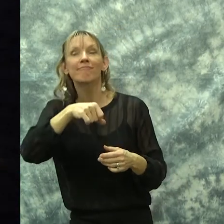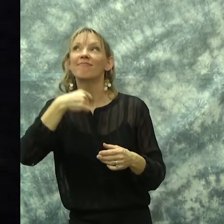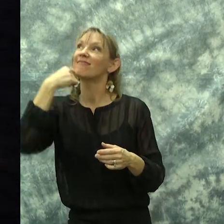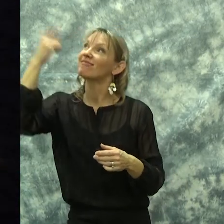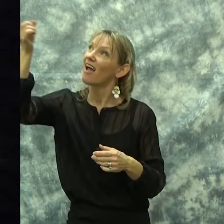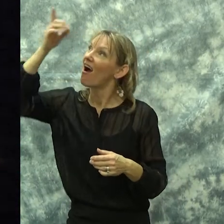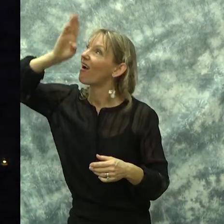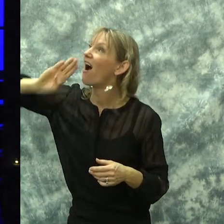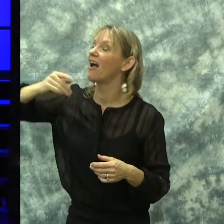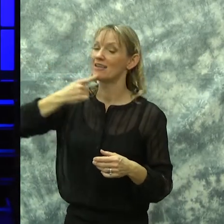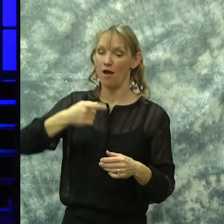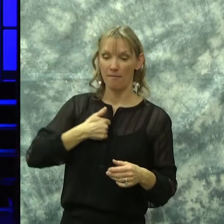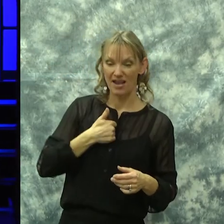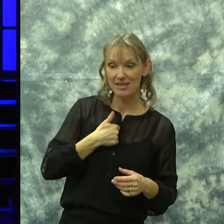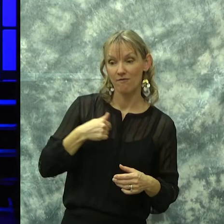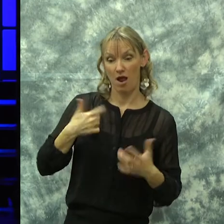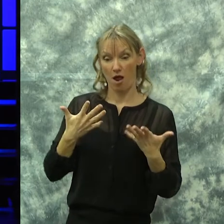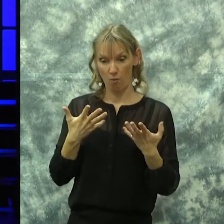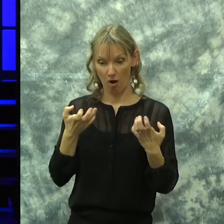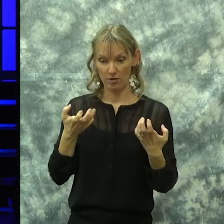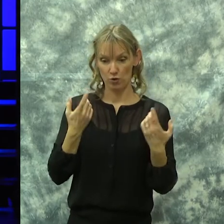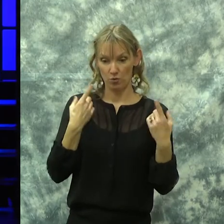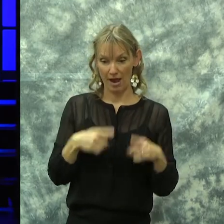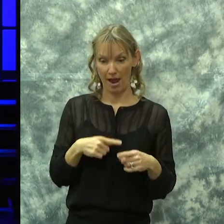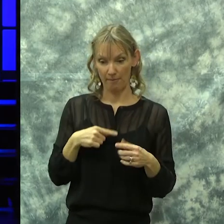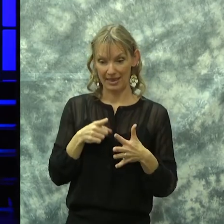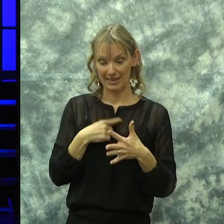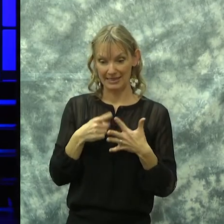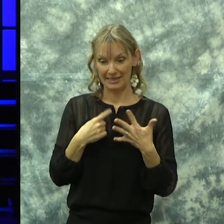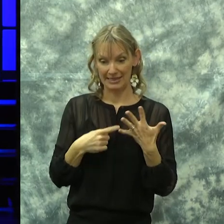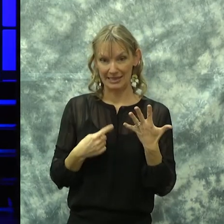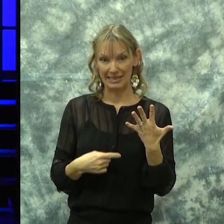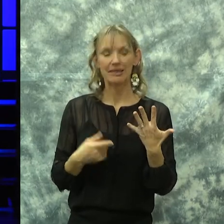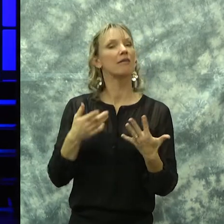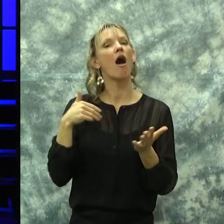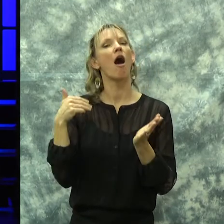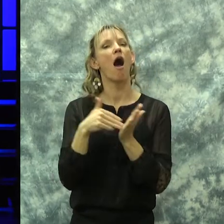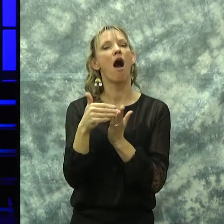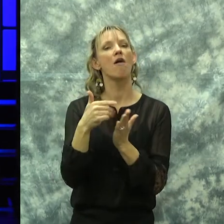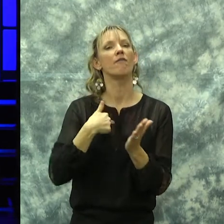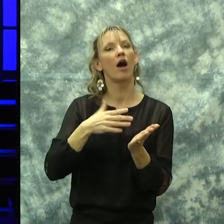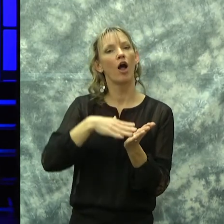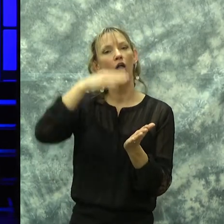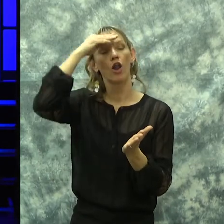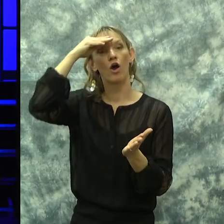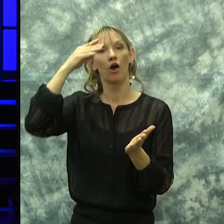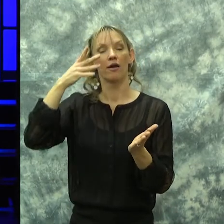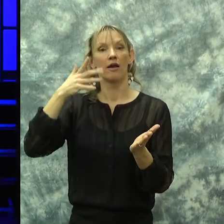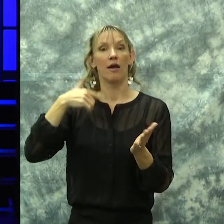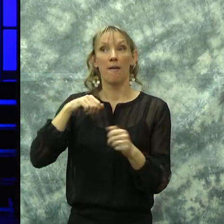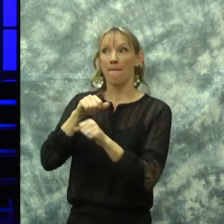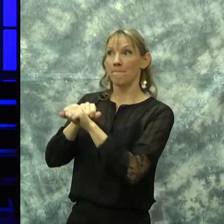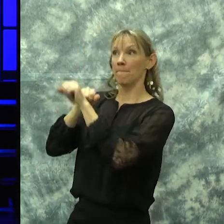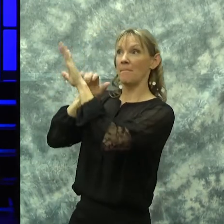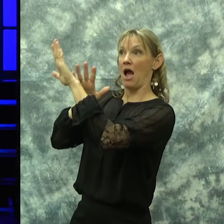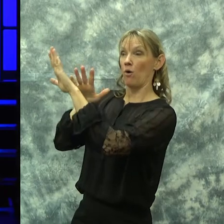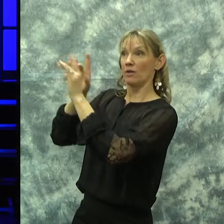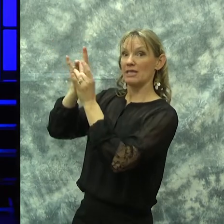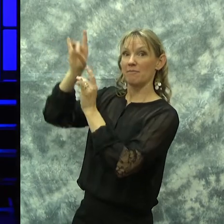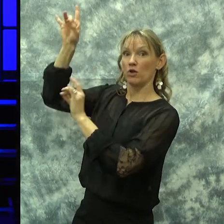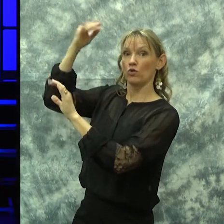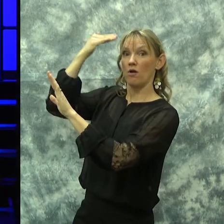tell God or say to myself, this is what I want to have happen, what I've often learned is that by being on that mountaintop of